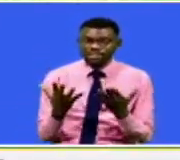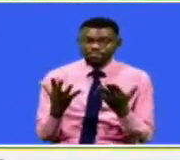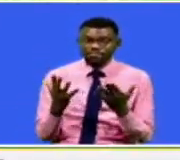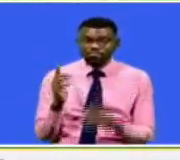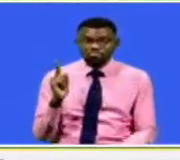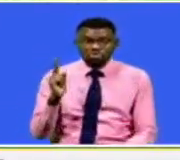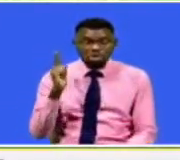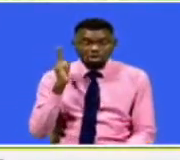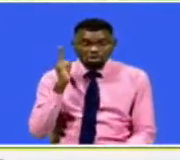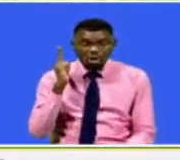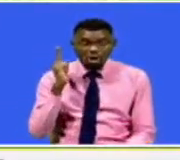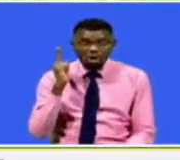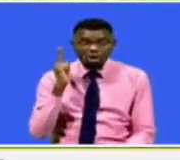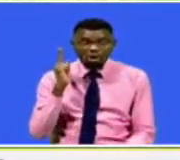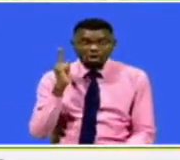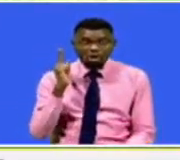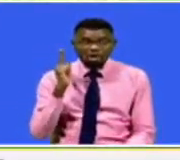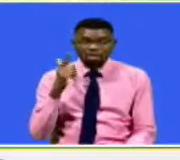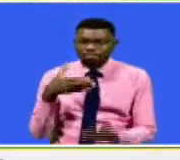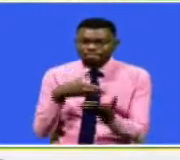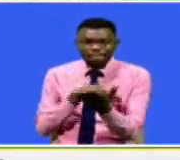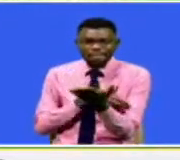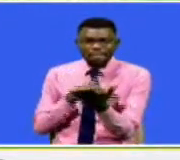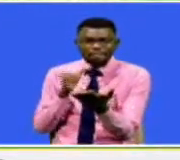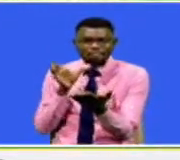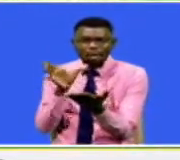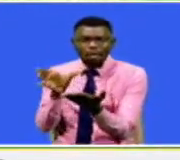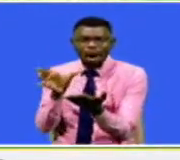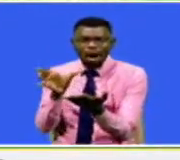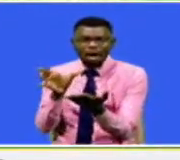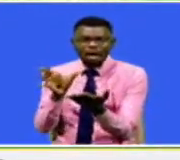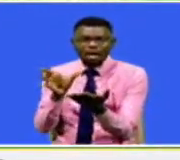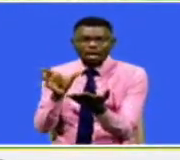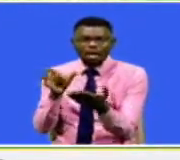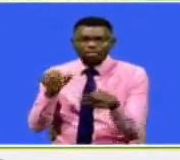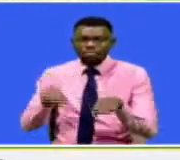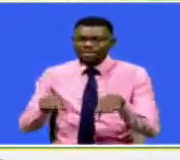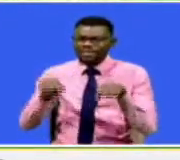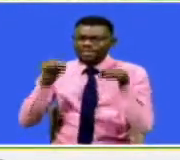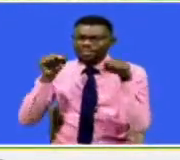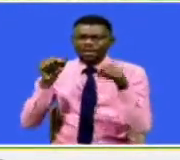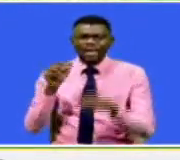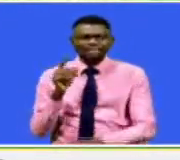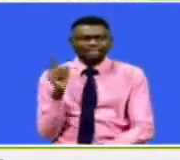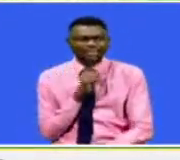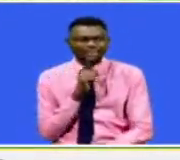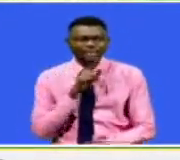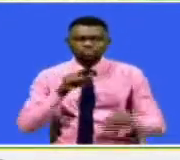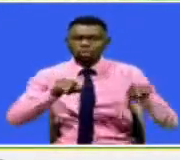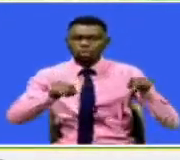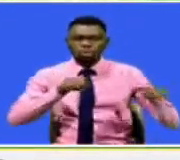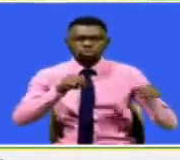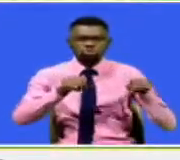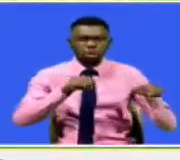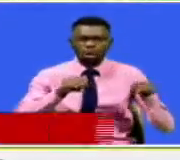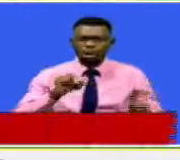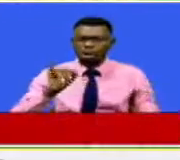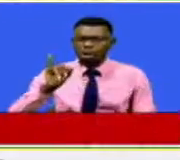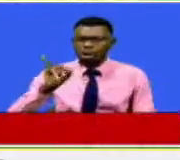The law does not vest in the chairperson the powers of a dictator to rule the